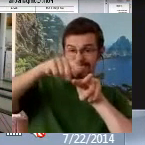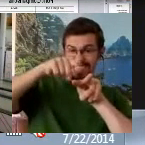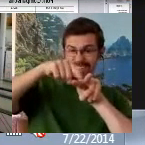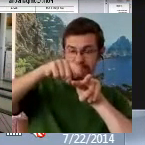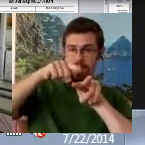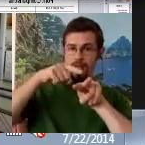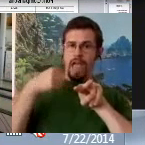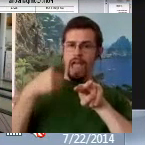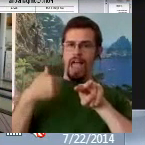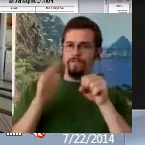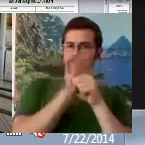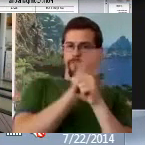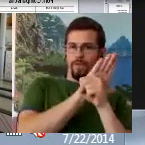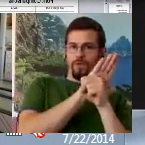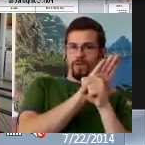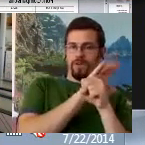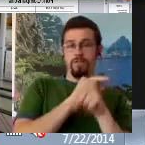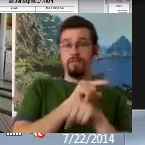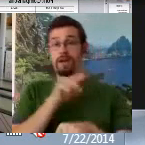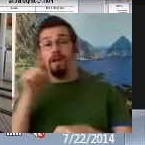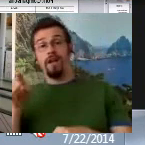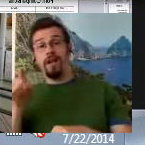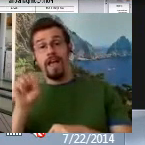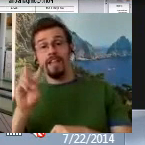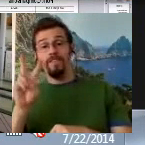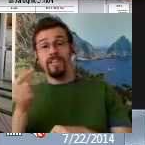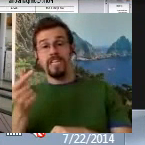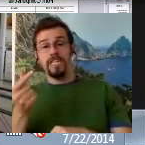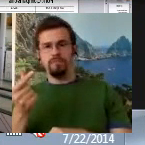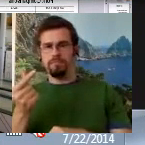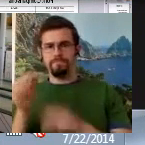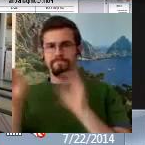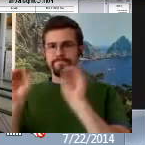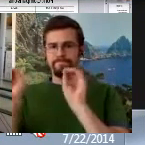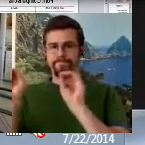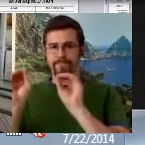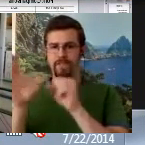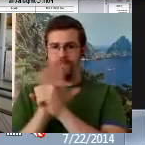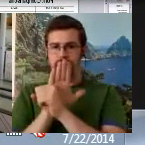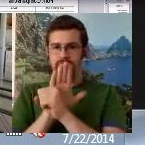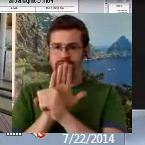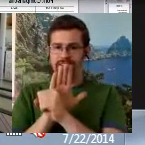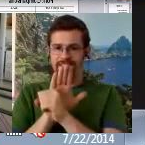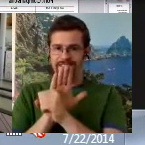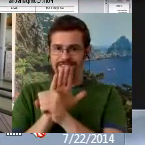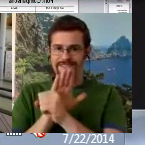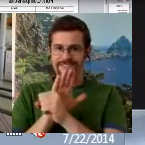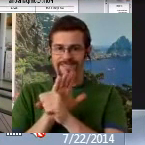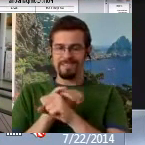filled in. But if you look at the SVG, you can see that they are not supposed to be filled in.